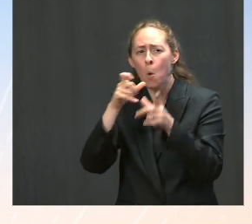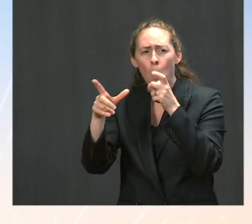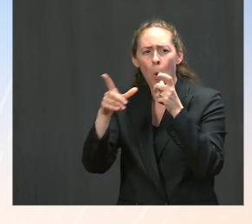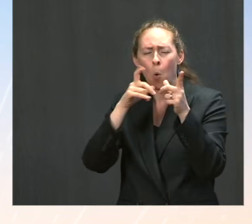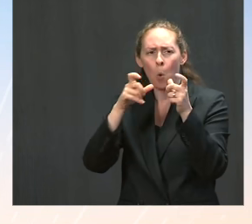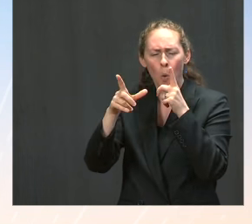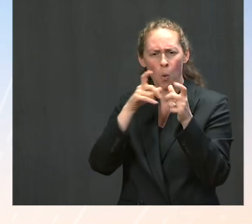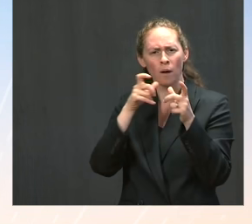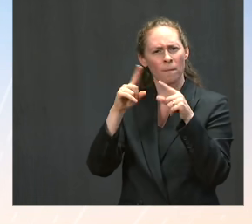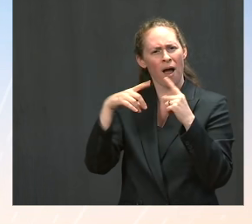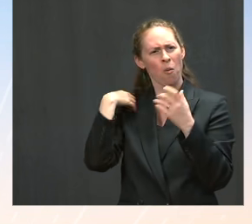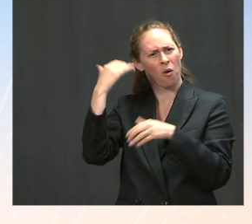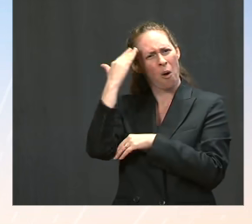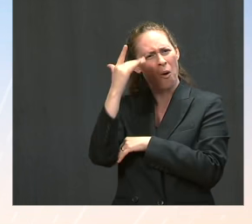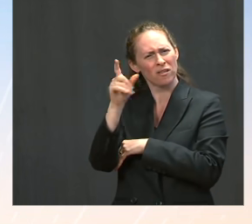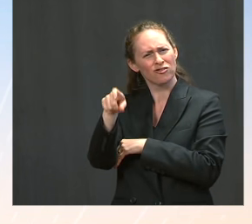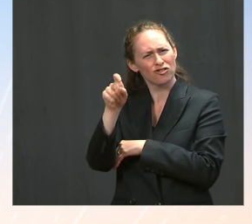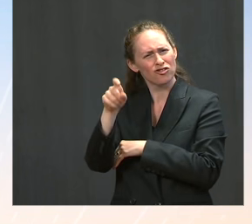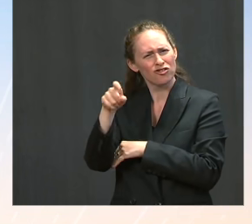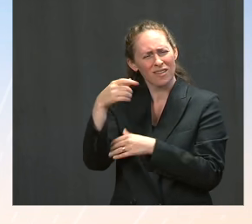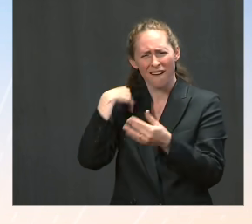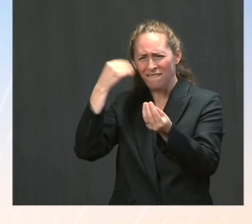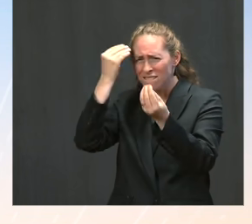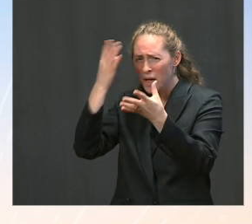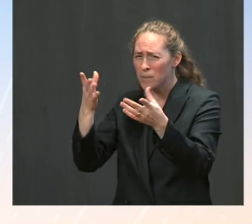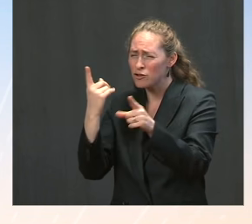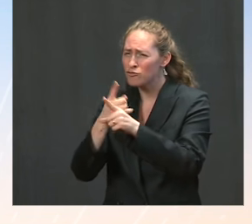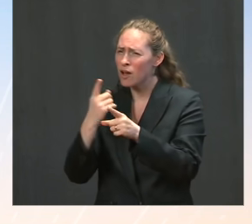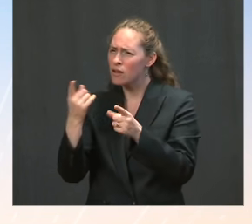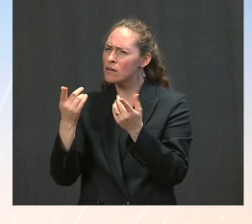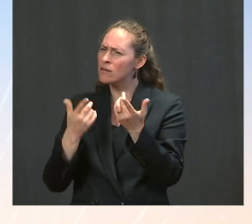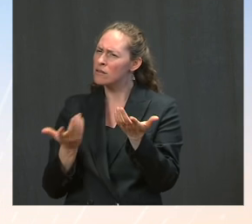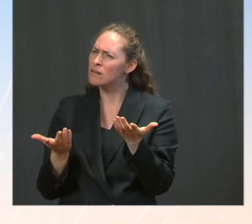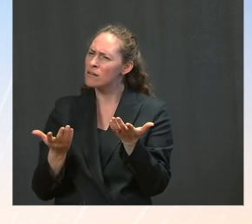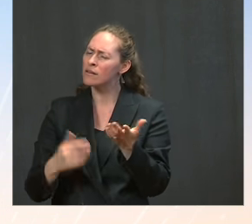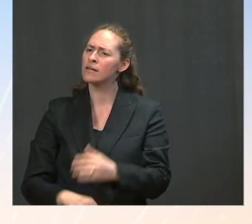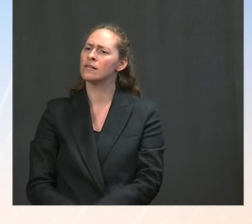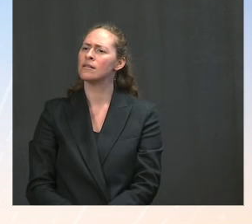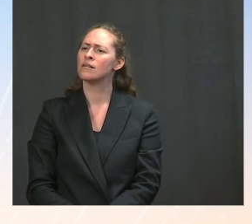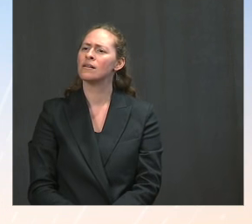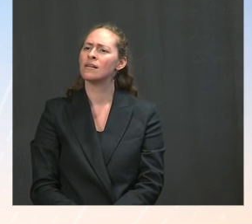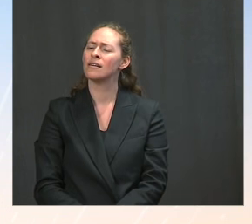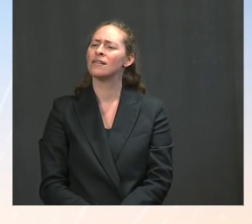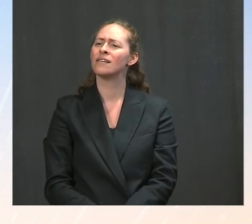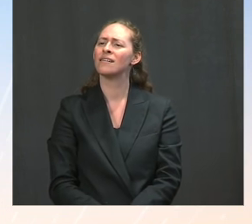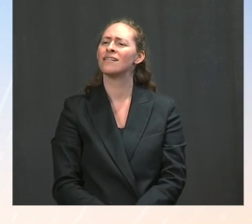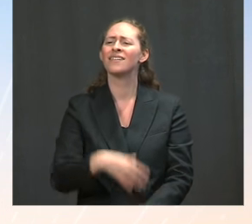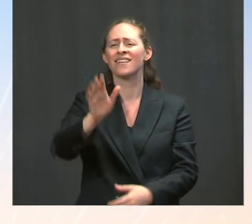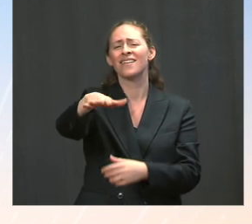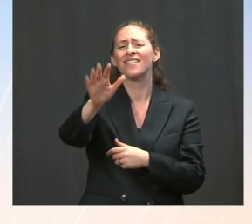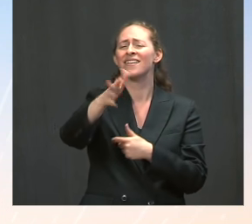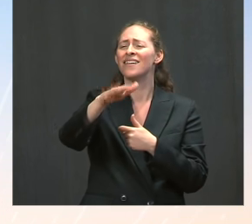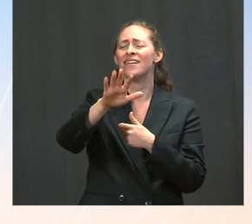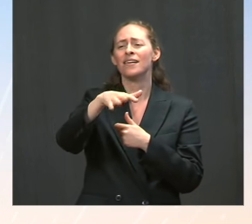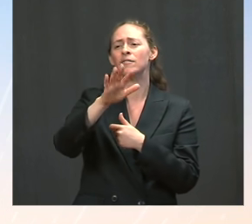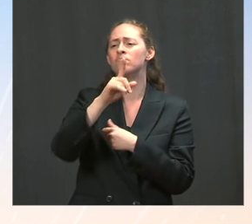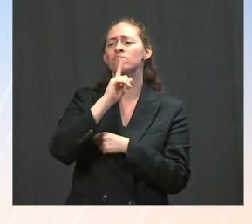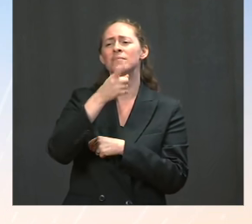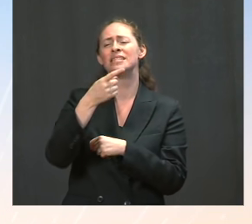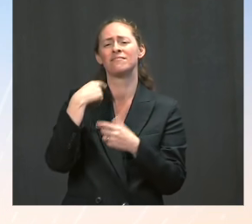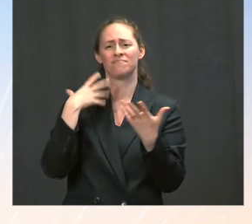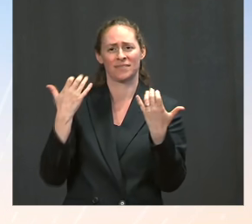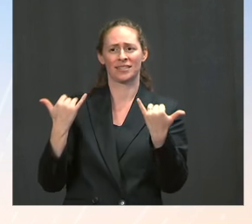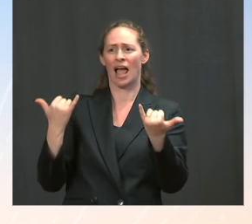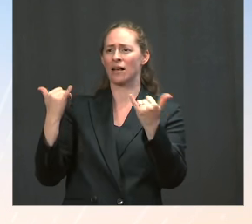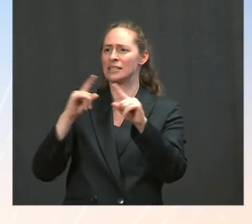cases? You must have that information. Well, Kelly, I think, one, we're in a very different place than we were several months ago. The vast majority